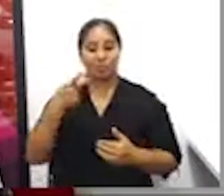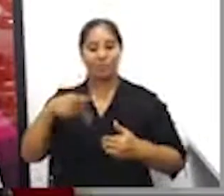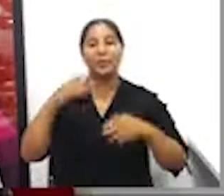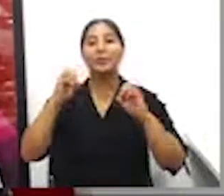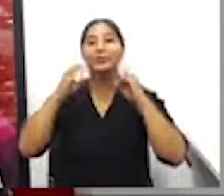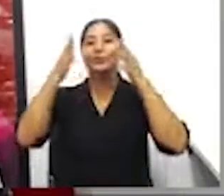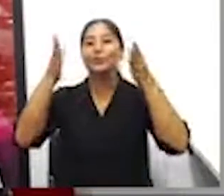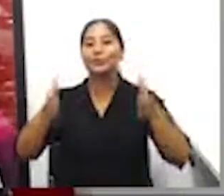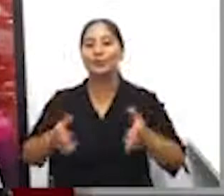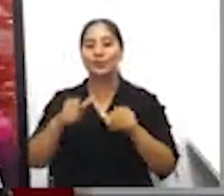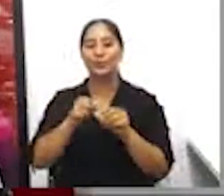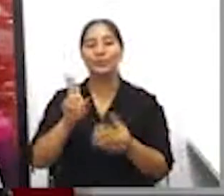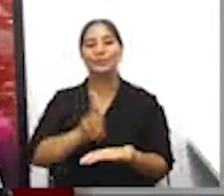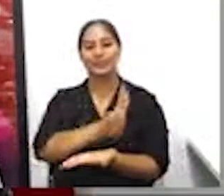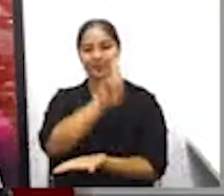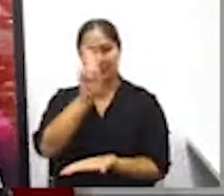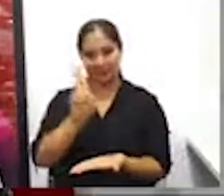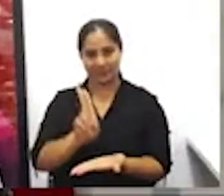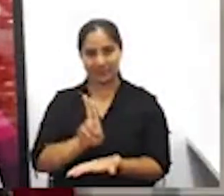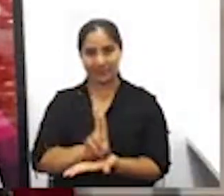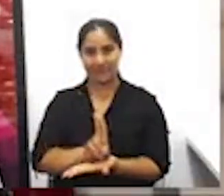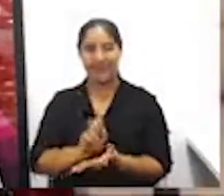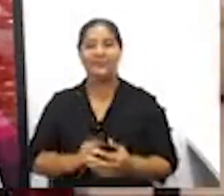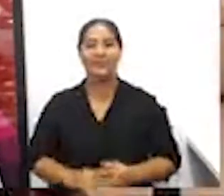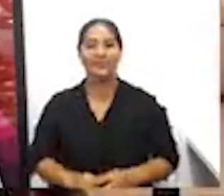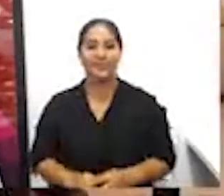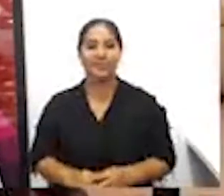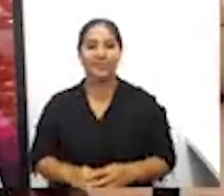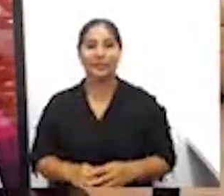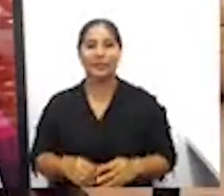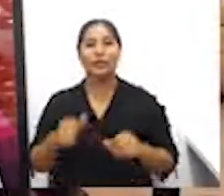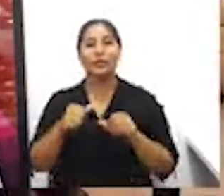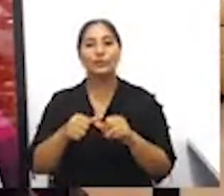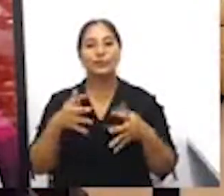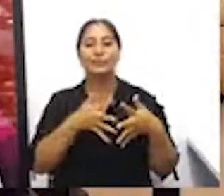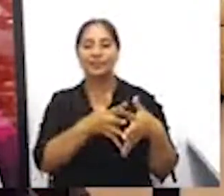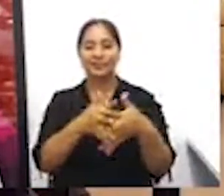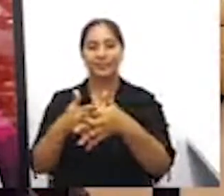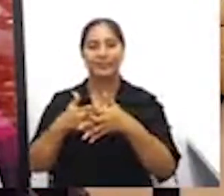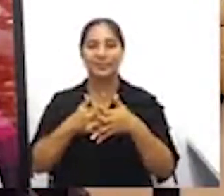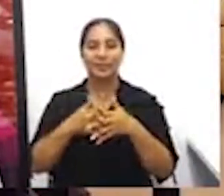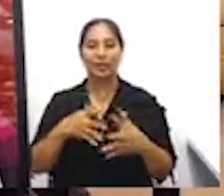has 2 sons of her own. And she is more radical than I am